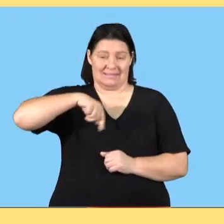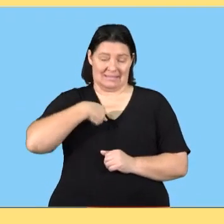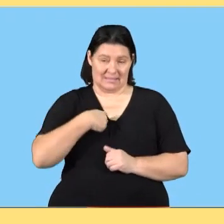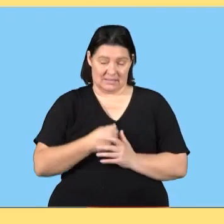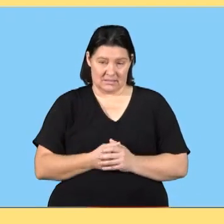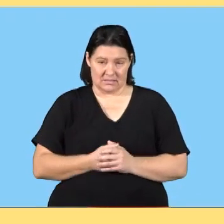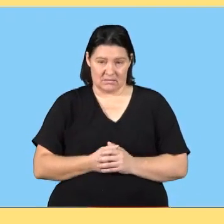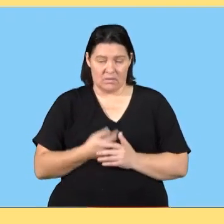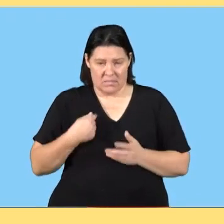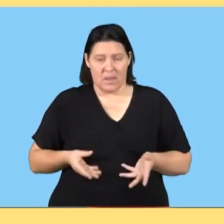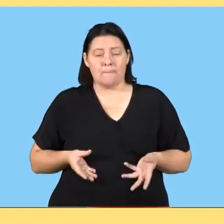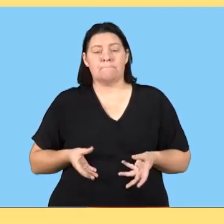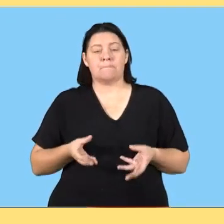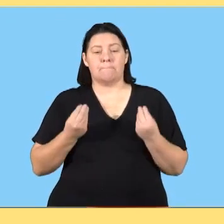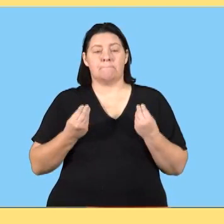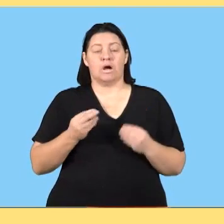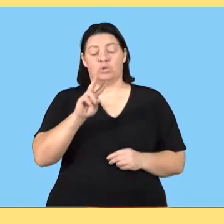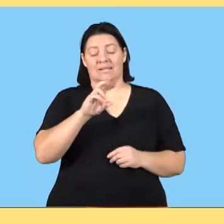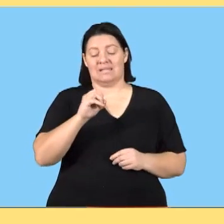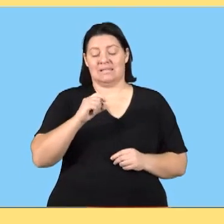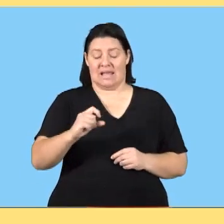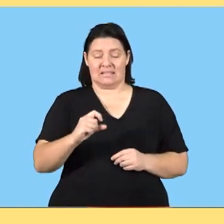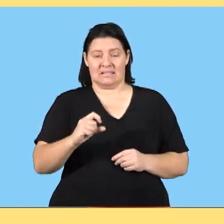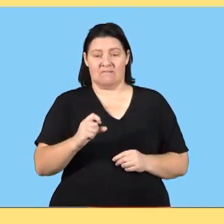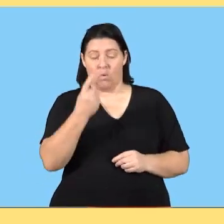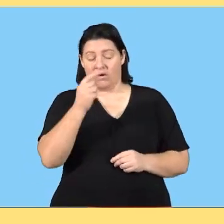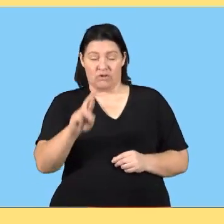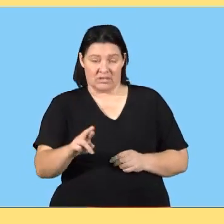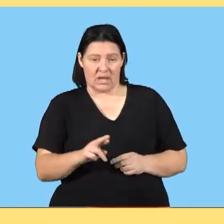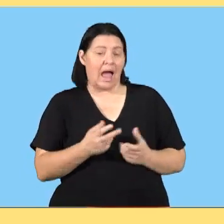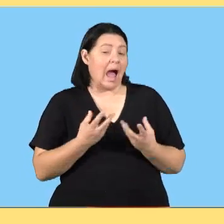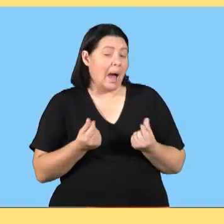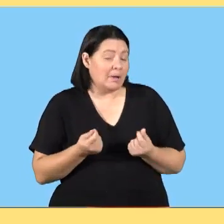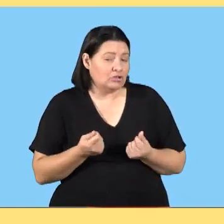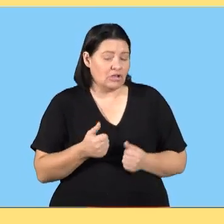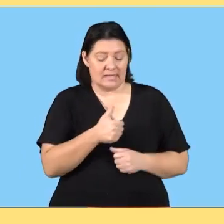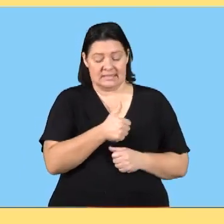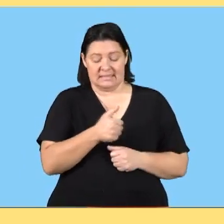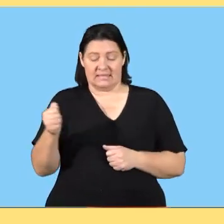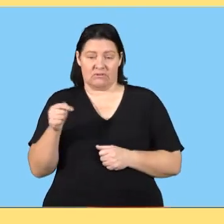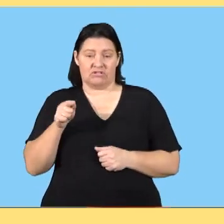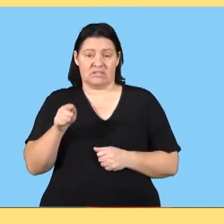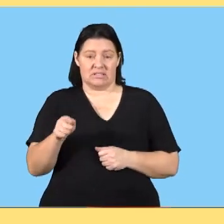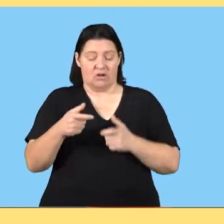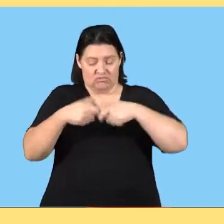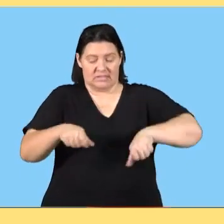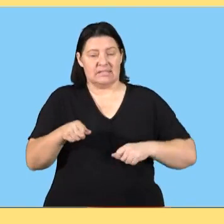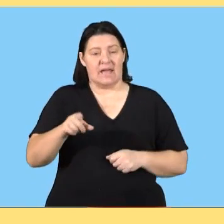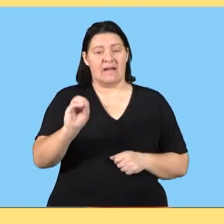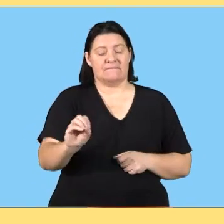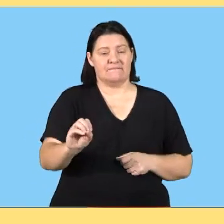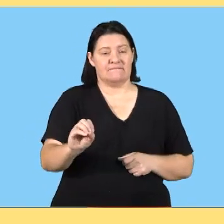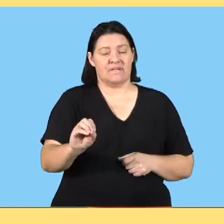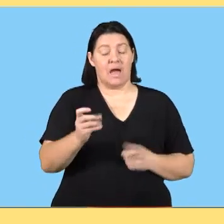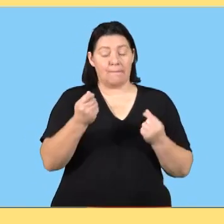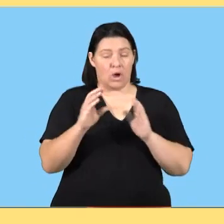owing. We have received 20 cents in the rand, and that amount was 600. There is the receipt,